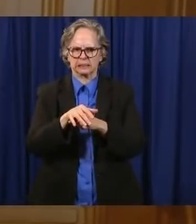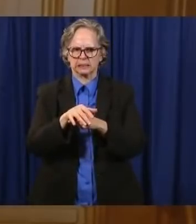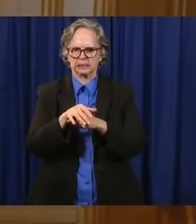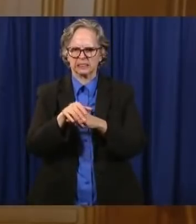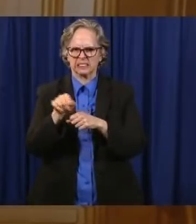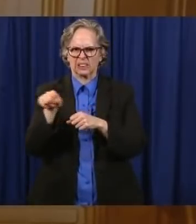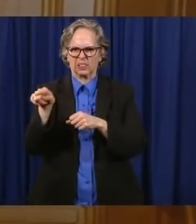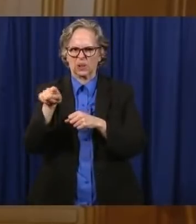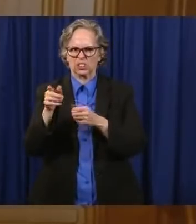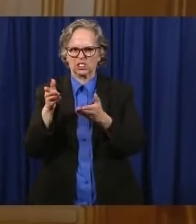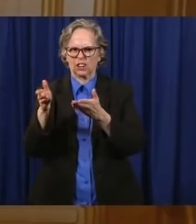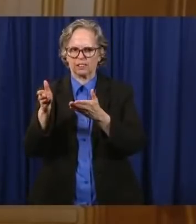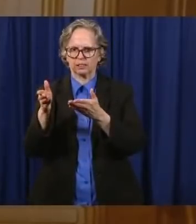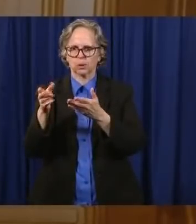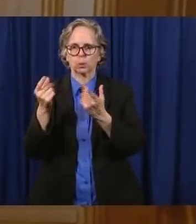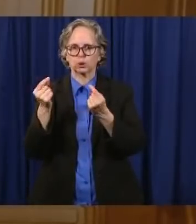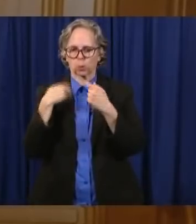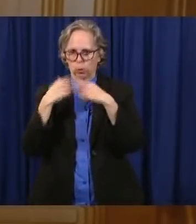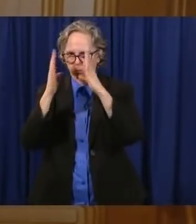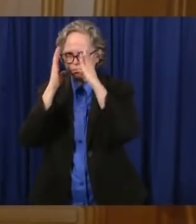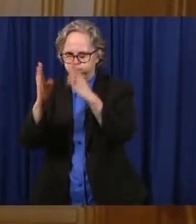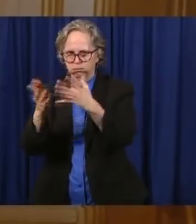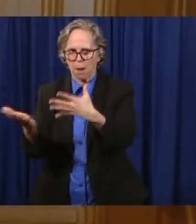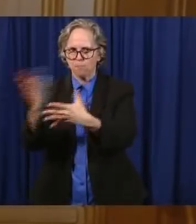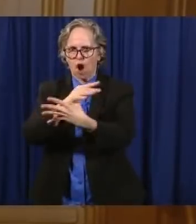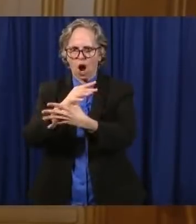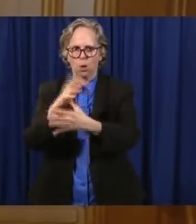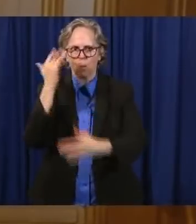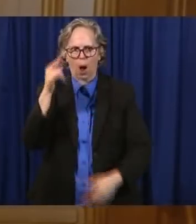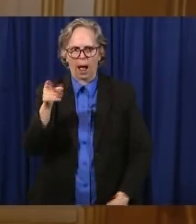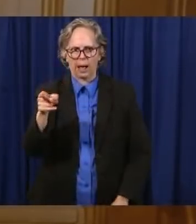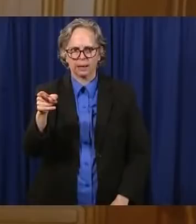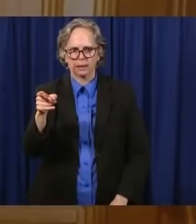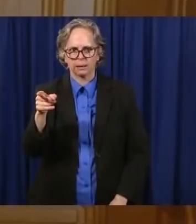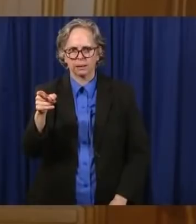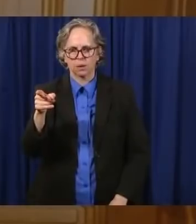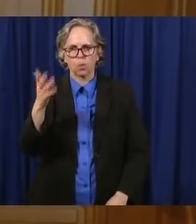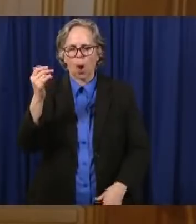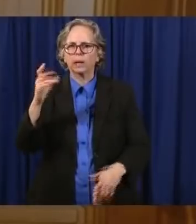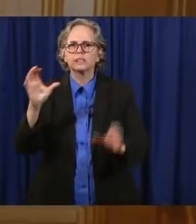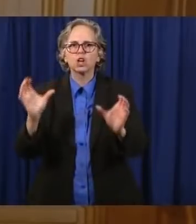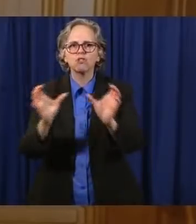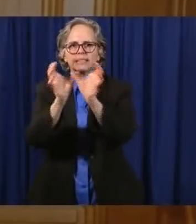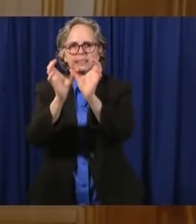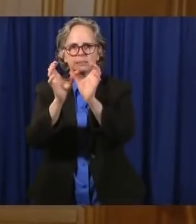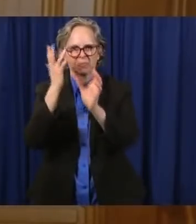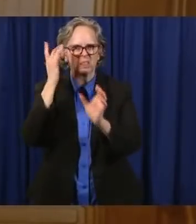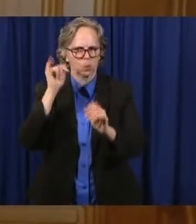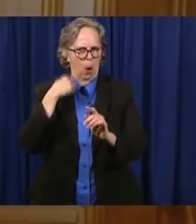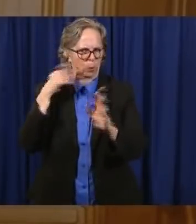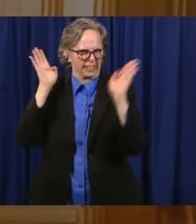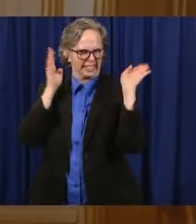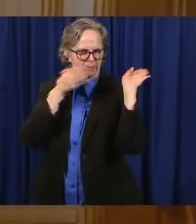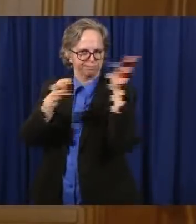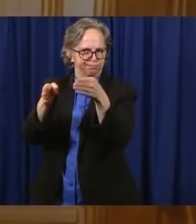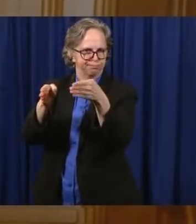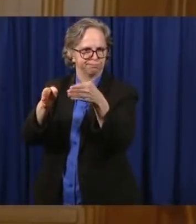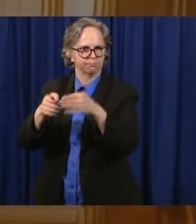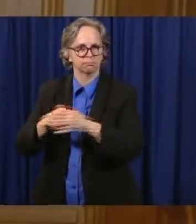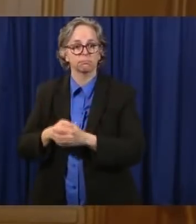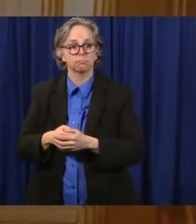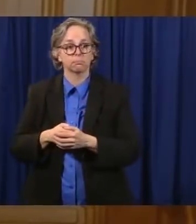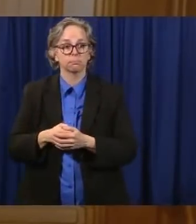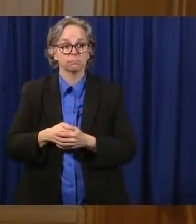take priority because we are in a crisis. And so, you know, anything that Dr. Acton is doing or that any of our